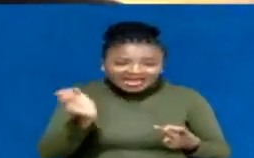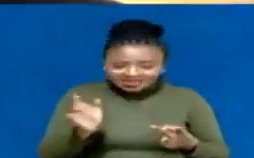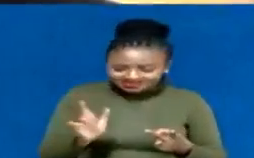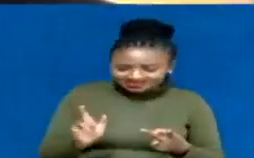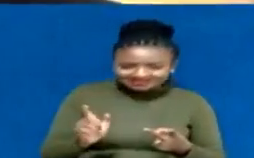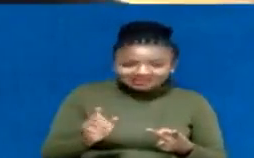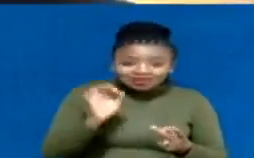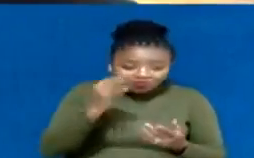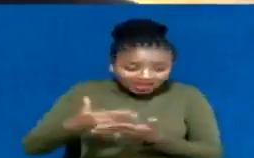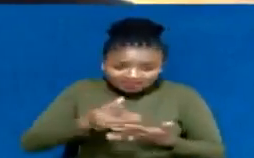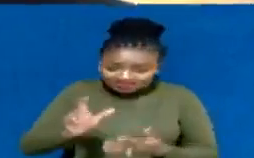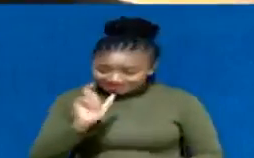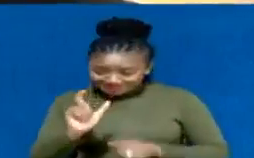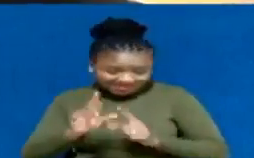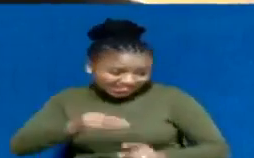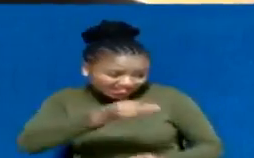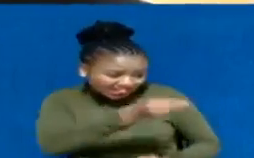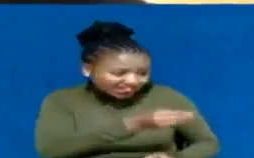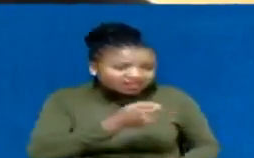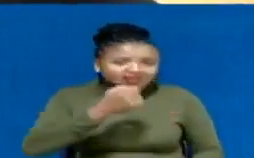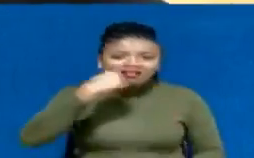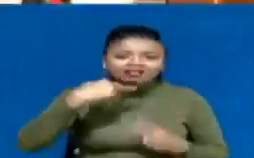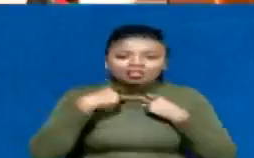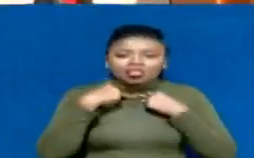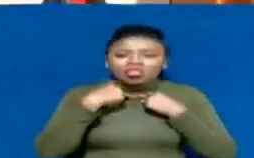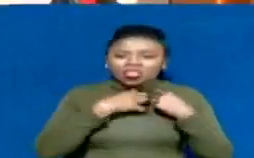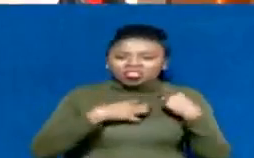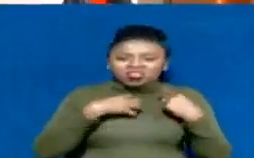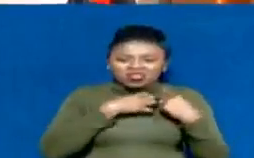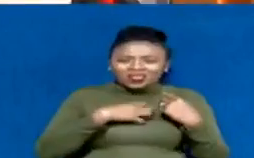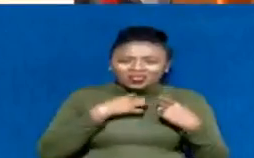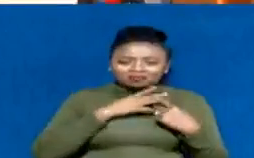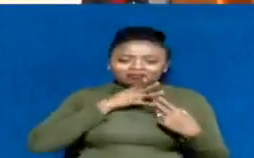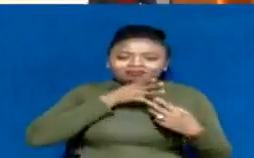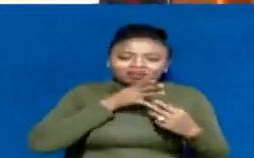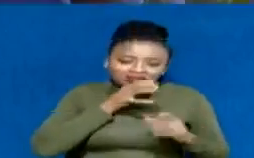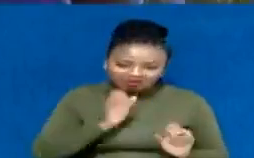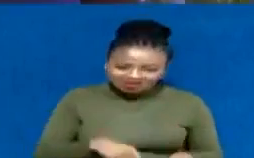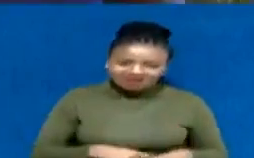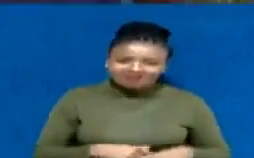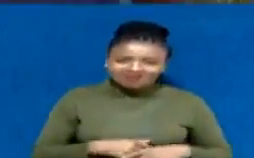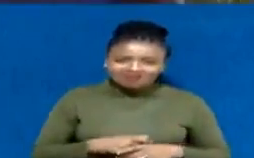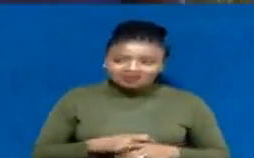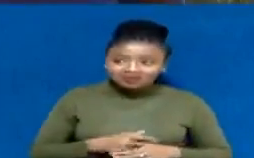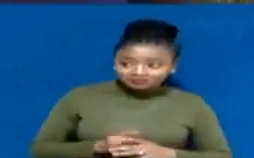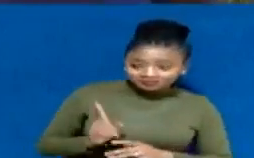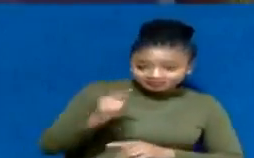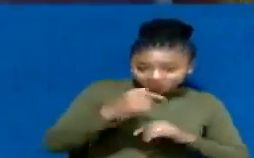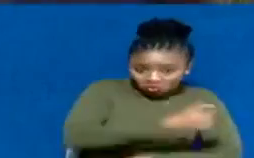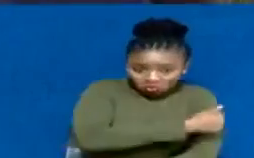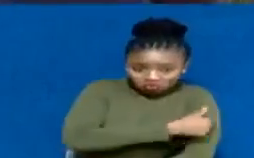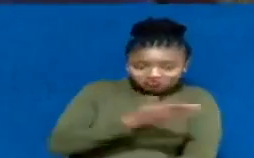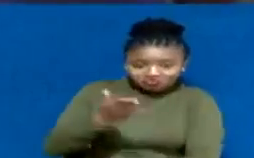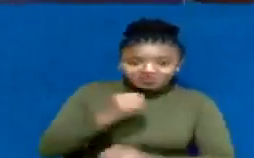because they can easily choke, when they are taking the medicine. The Homa Bay County Referral Hospital is the host of the clinical